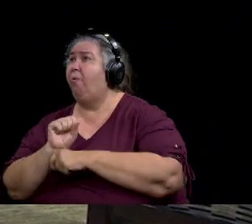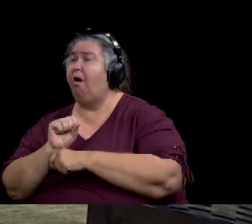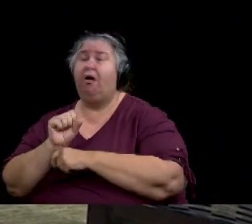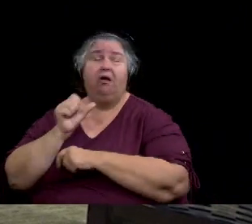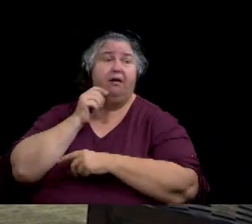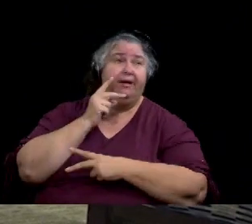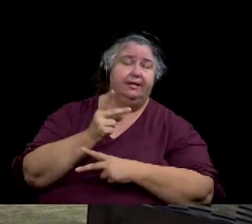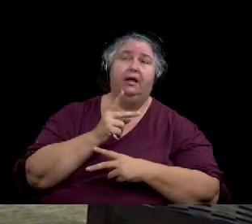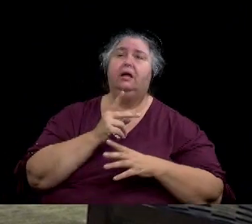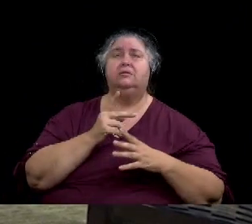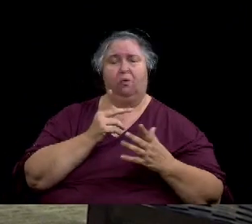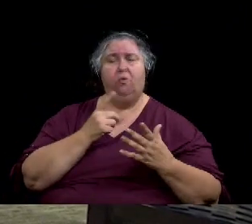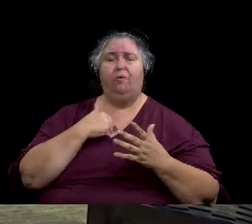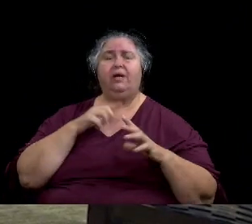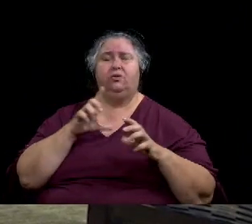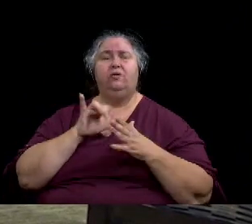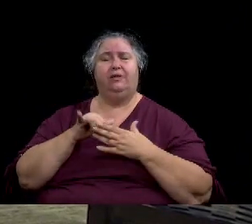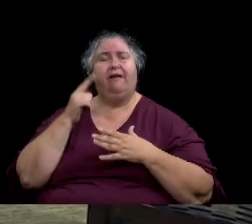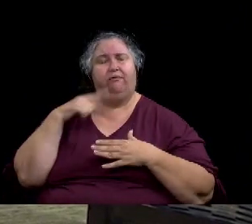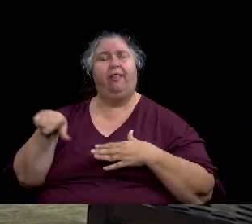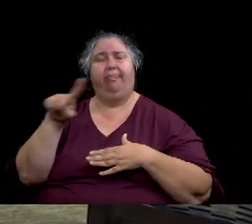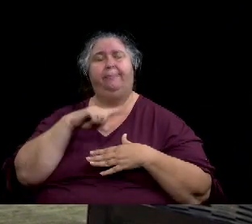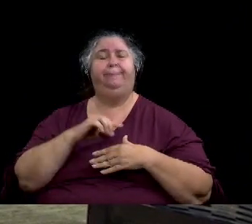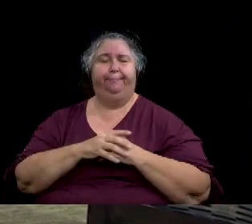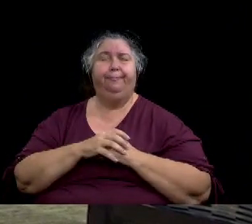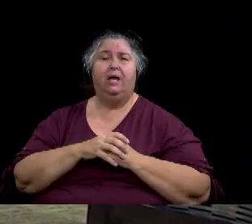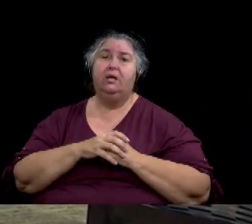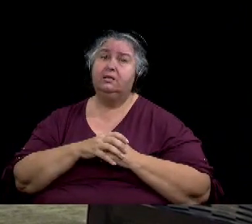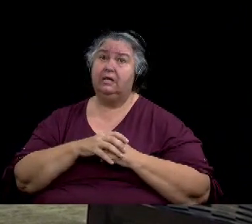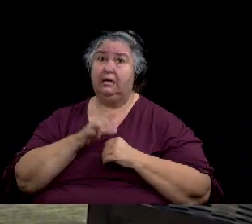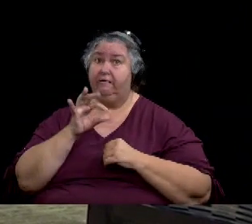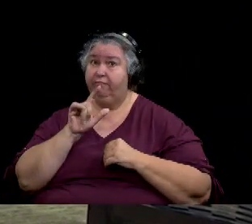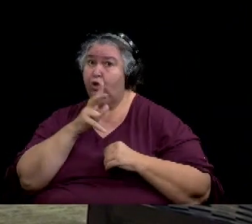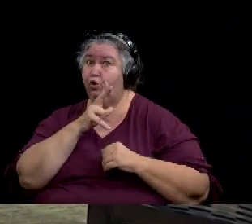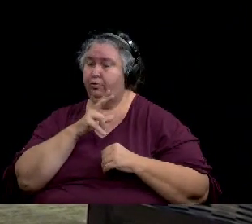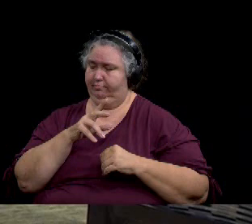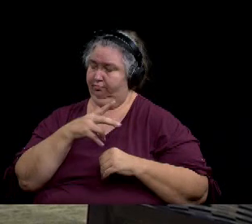we do that as far as that's concerned. Get your flu shots.